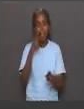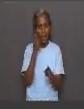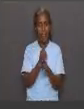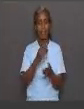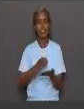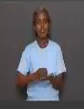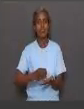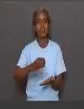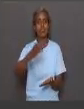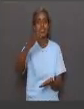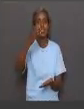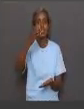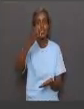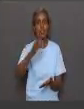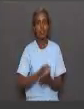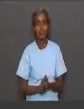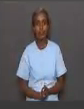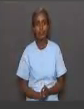right cylinder.